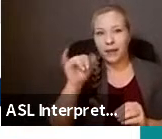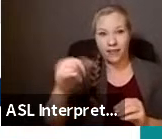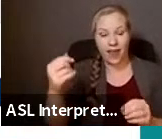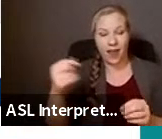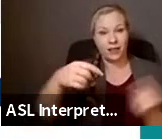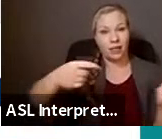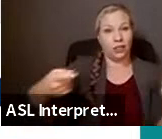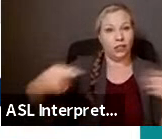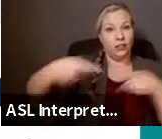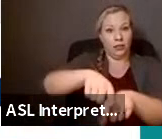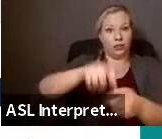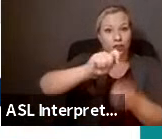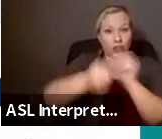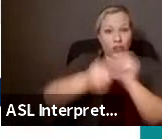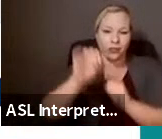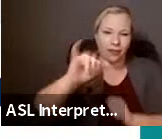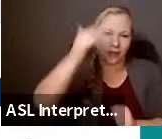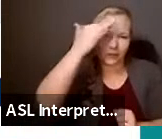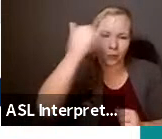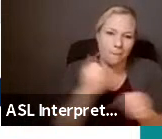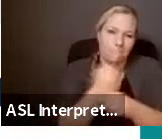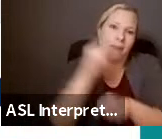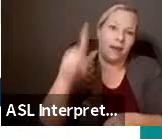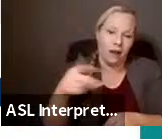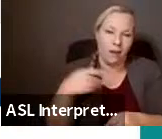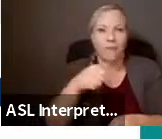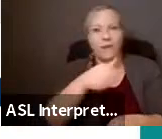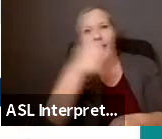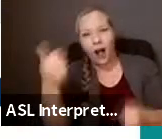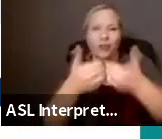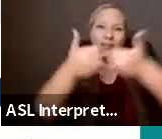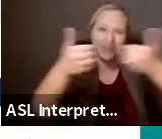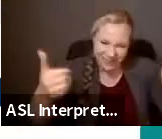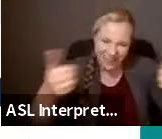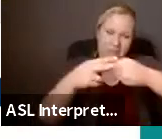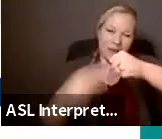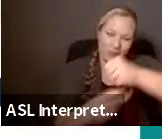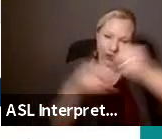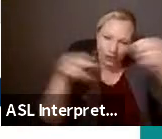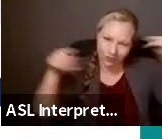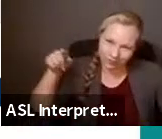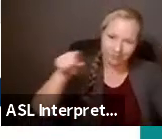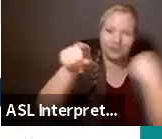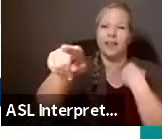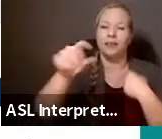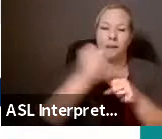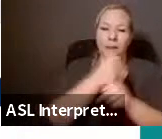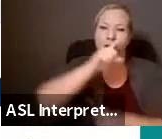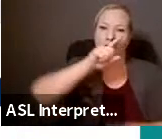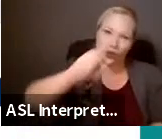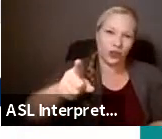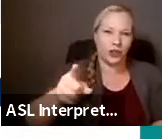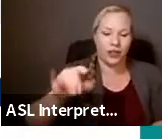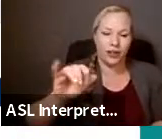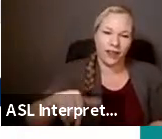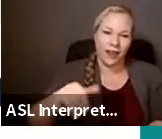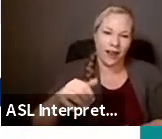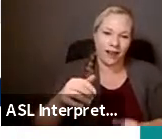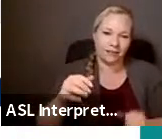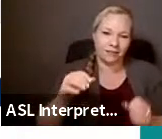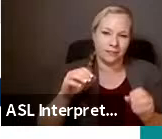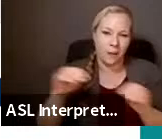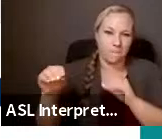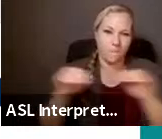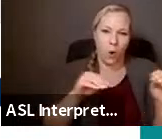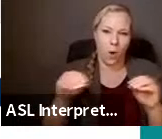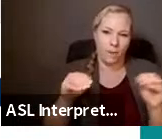kind of where we're making up for it, to kind of ensure that mobility is preserved to